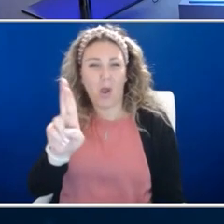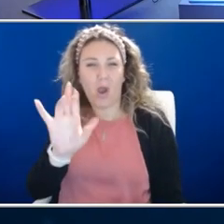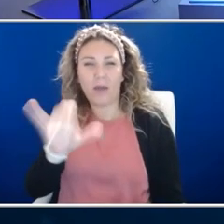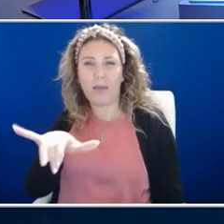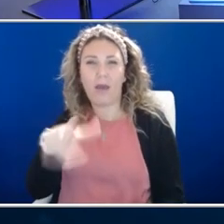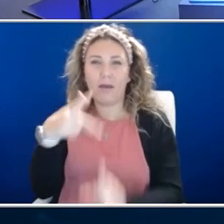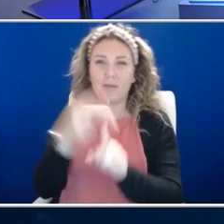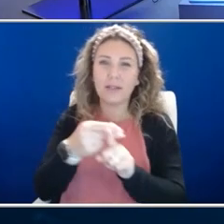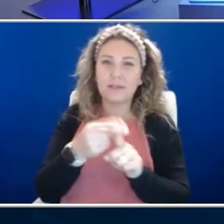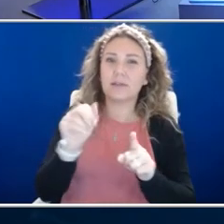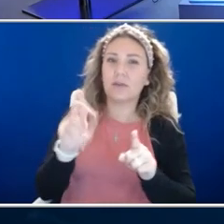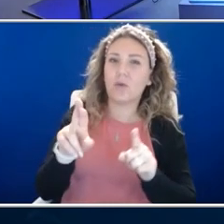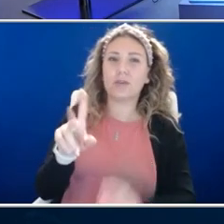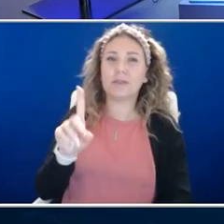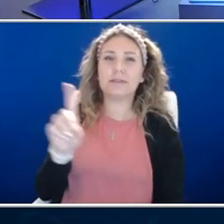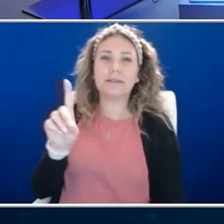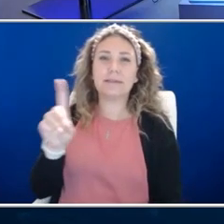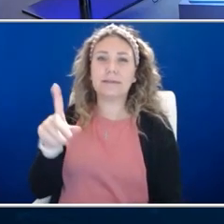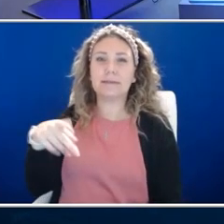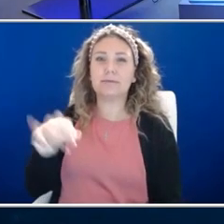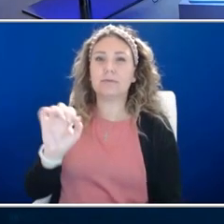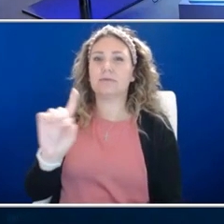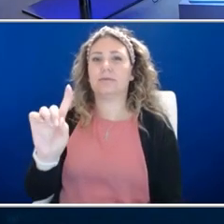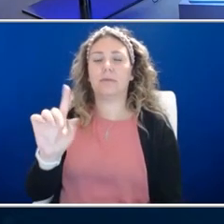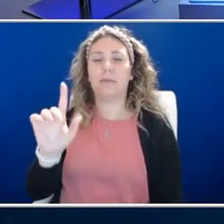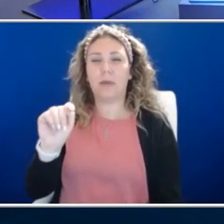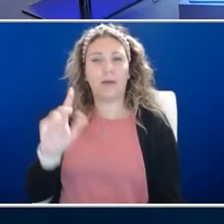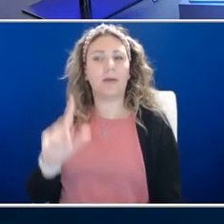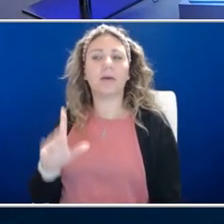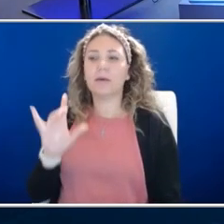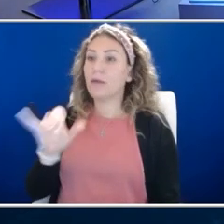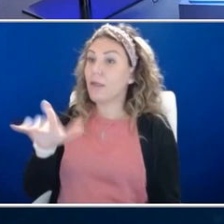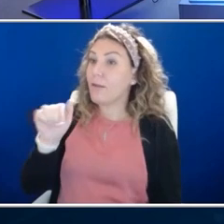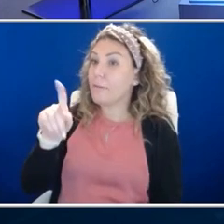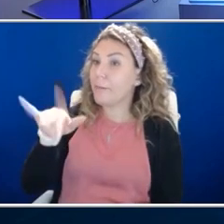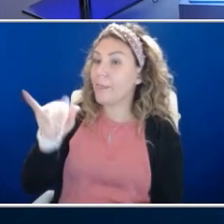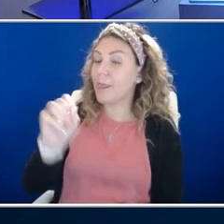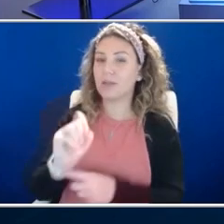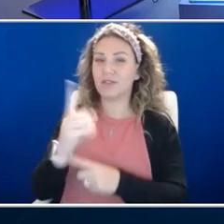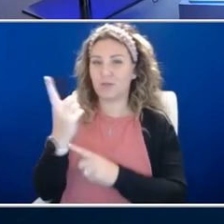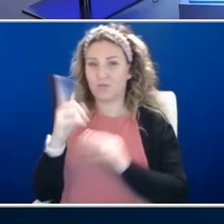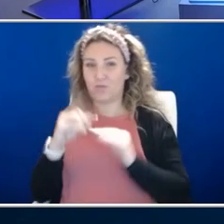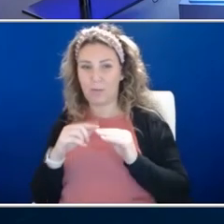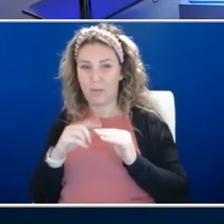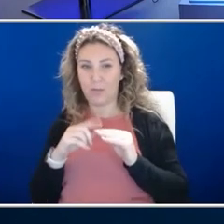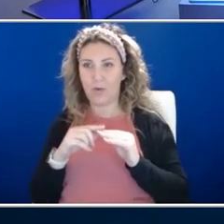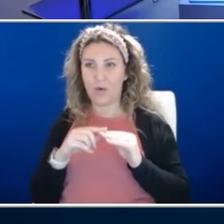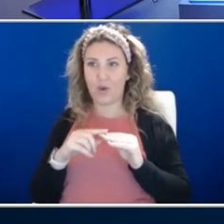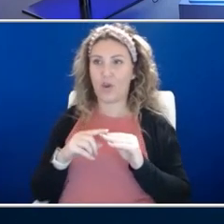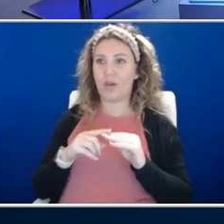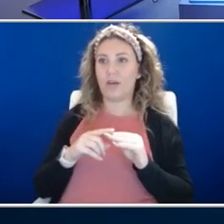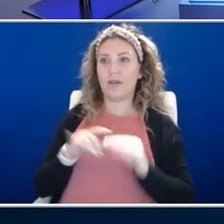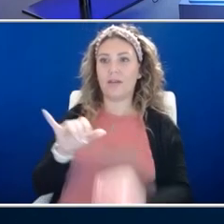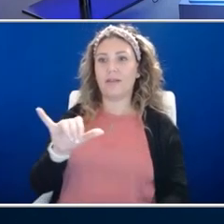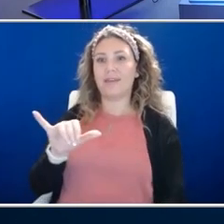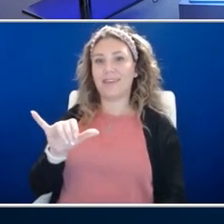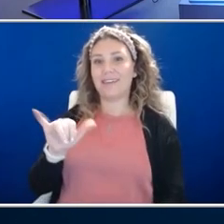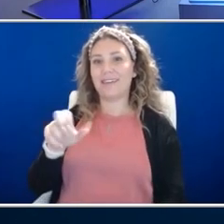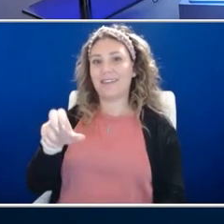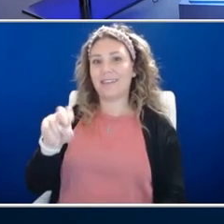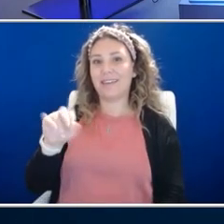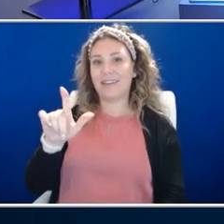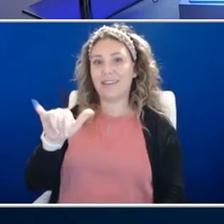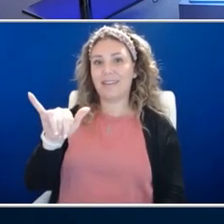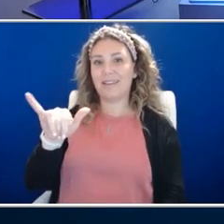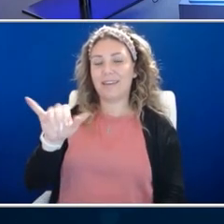DPT, things like that, but we're not there yet. Yep. Alexis. We have time for one more. We're going to squeeze in this question from Yen Liang. Yen wants to